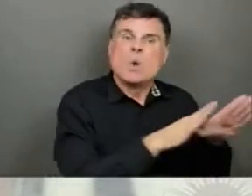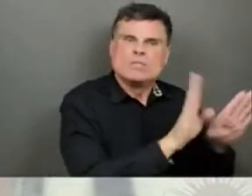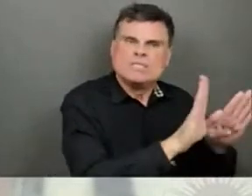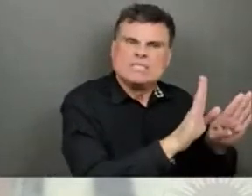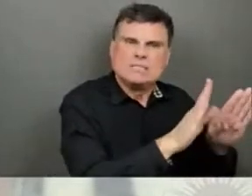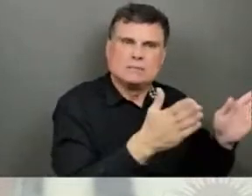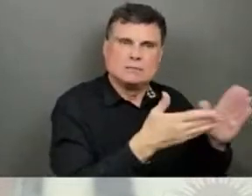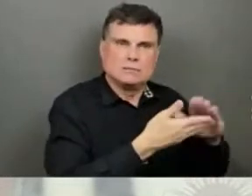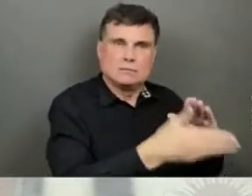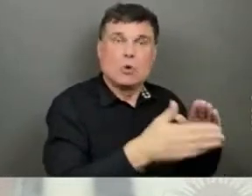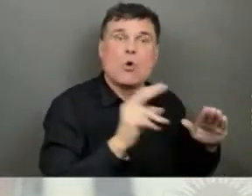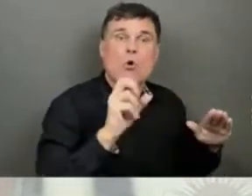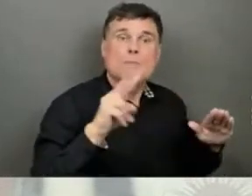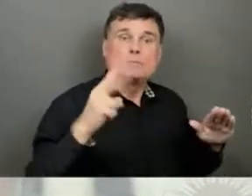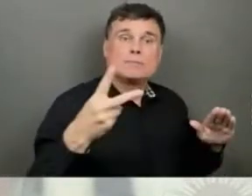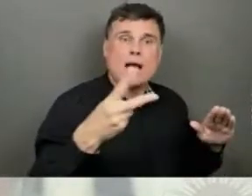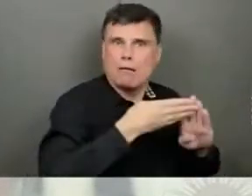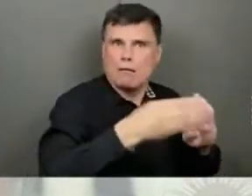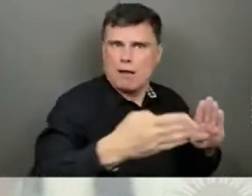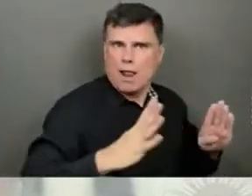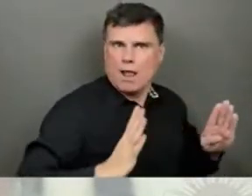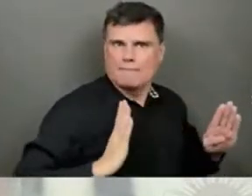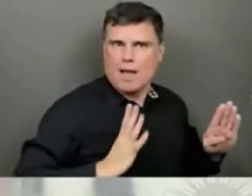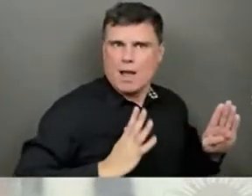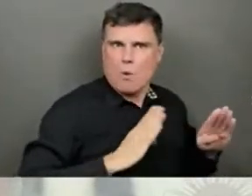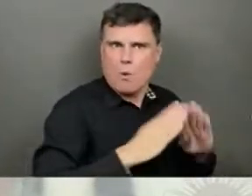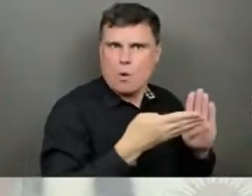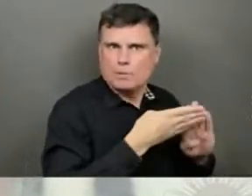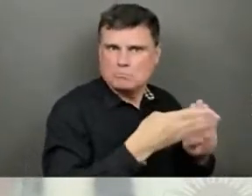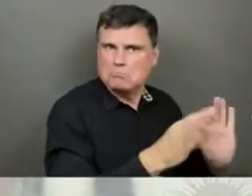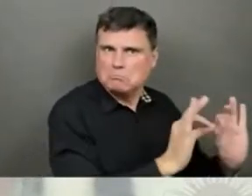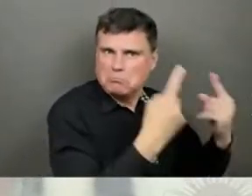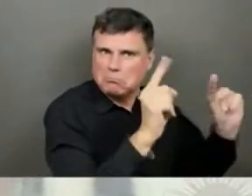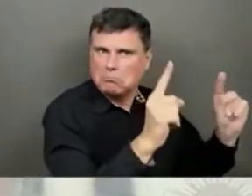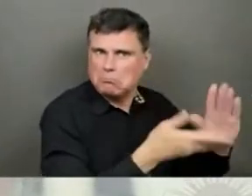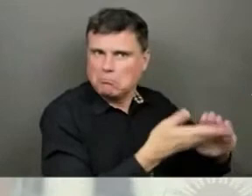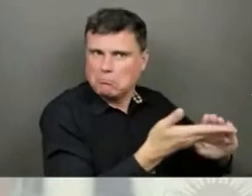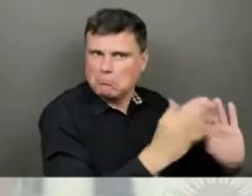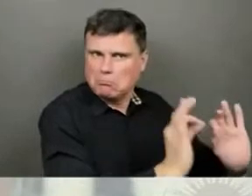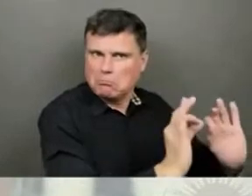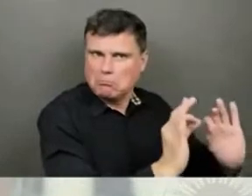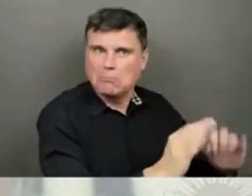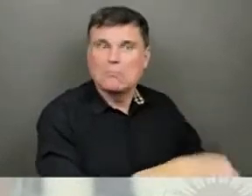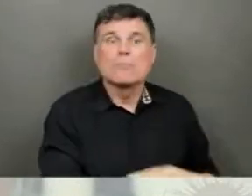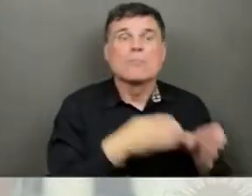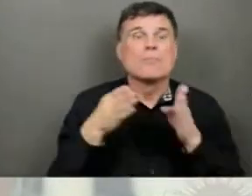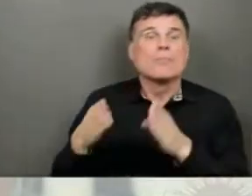Hardy, the plan that we've put in place, a significant plan we put in place to support